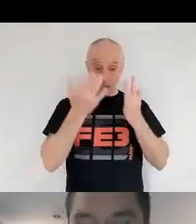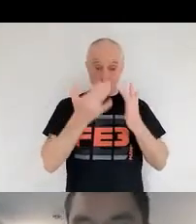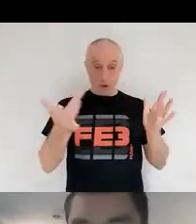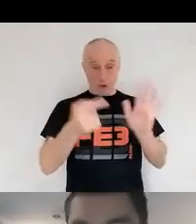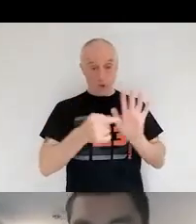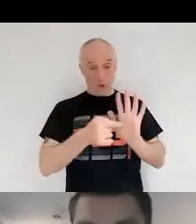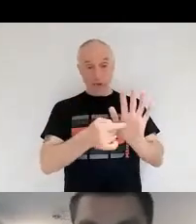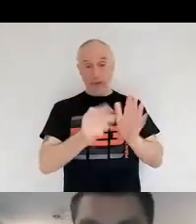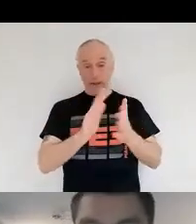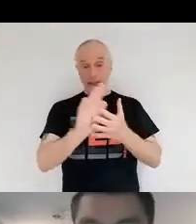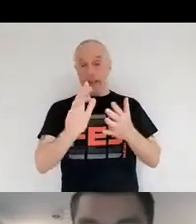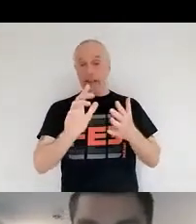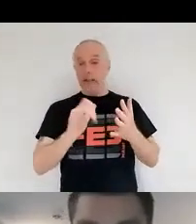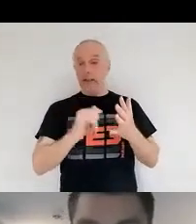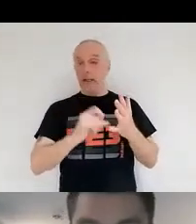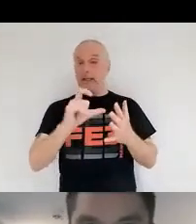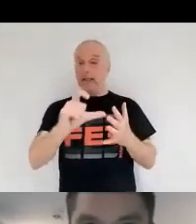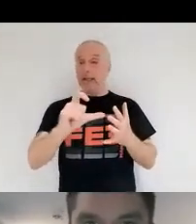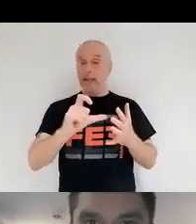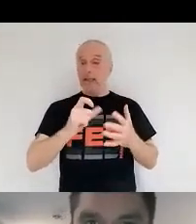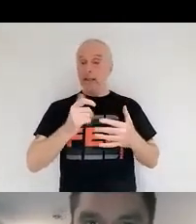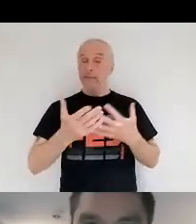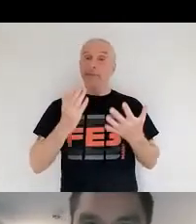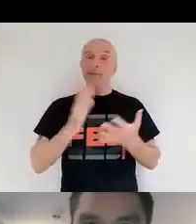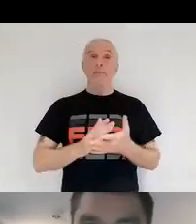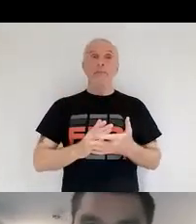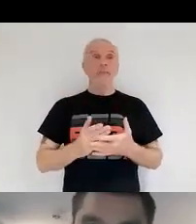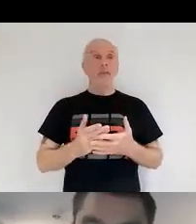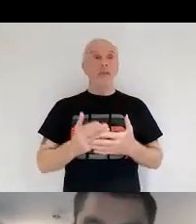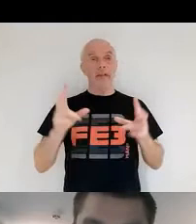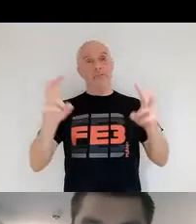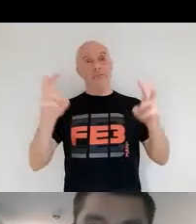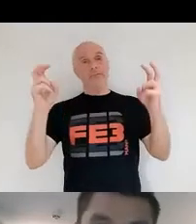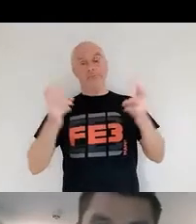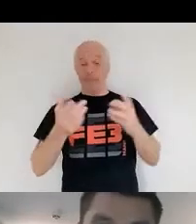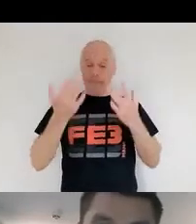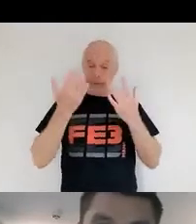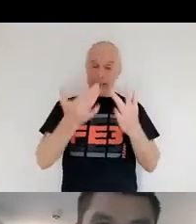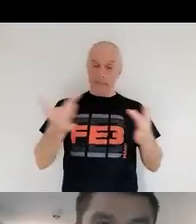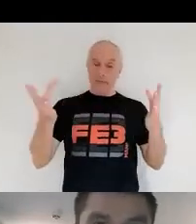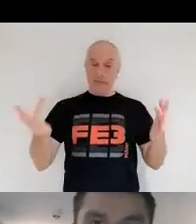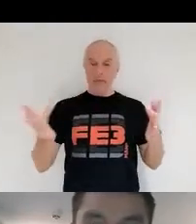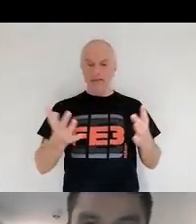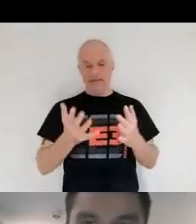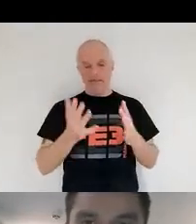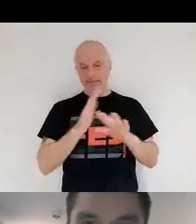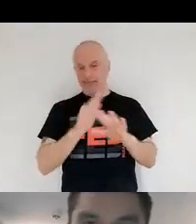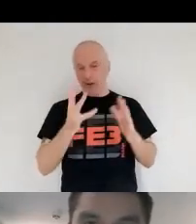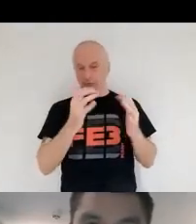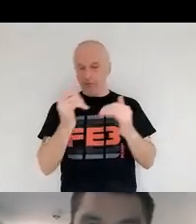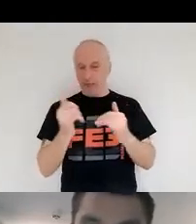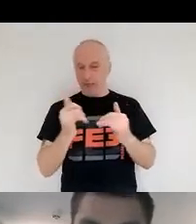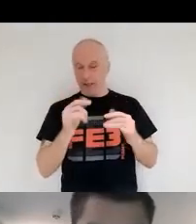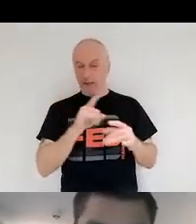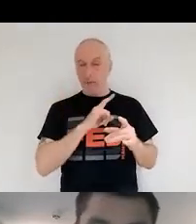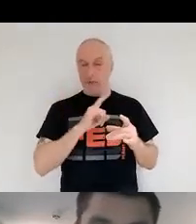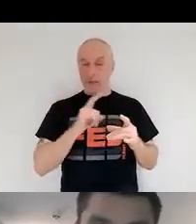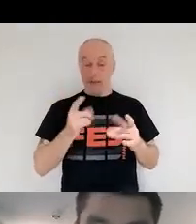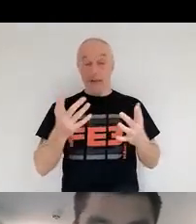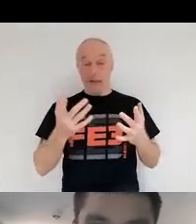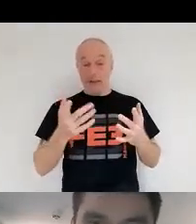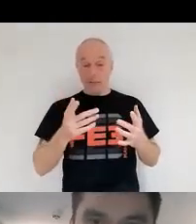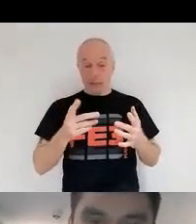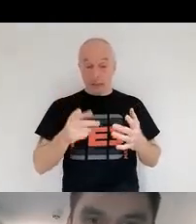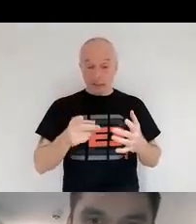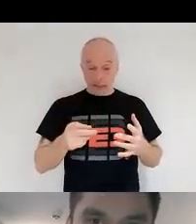they're not really trials, they're more demonstrations, because they're demonstrating that what you thought was going to happen does happen, as opposed to opening a